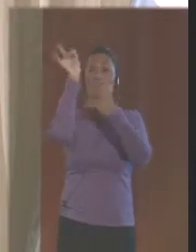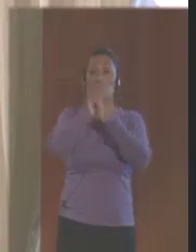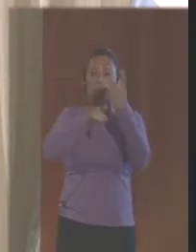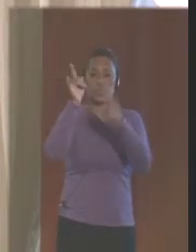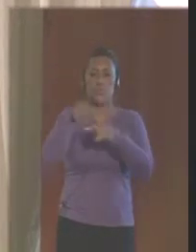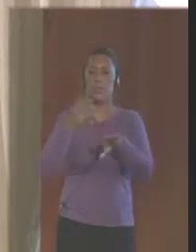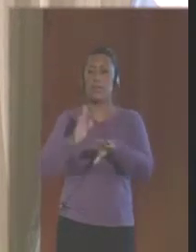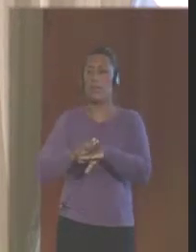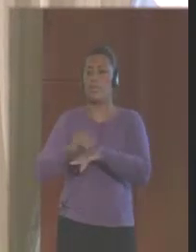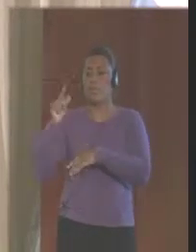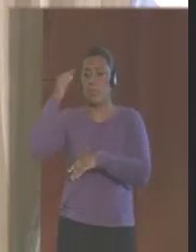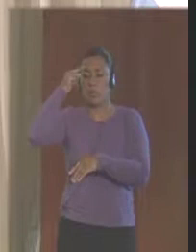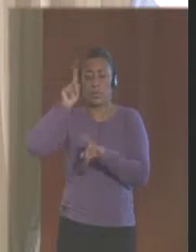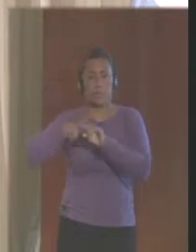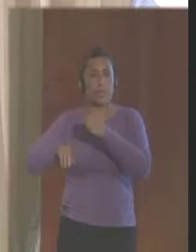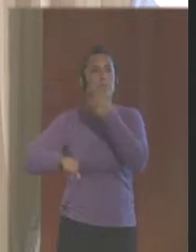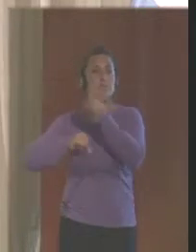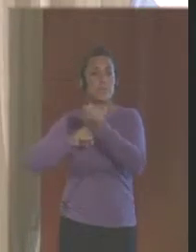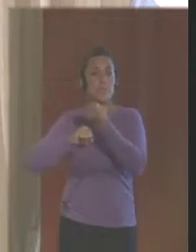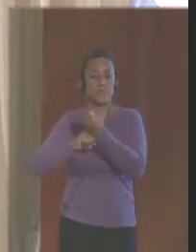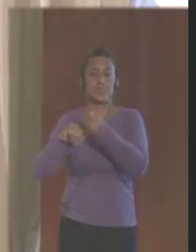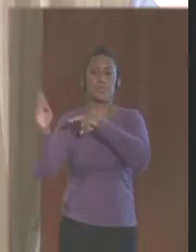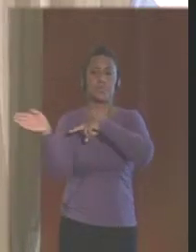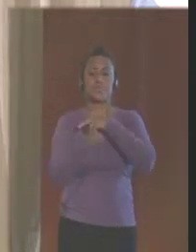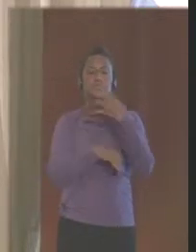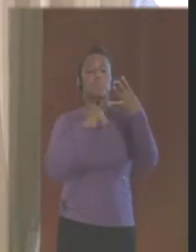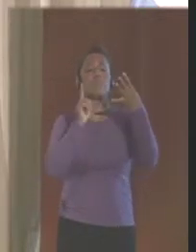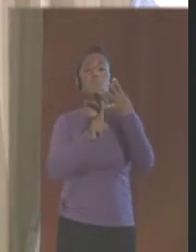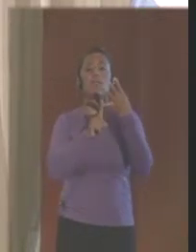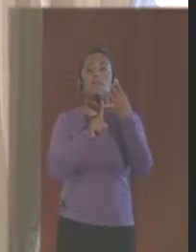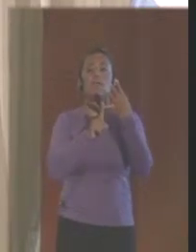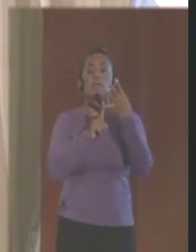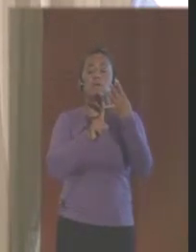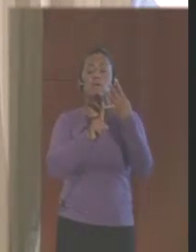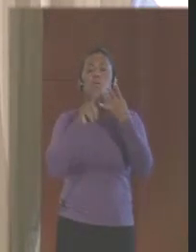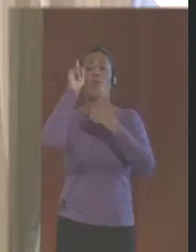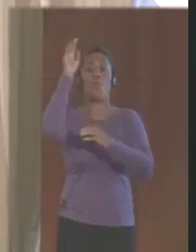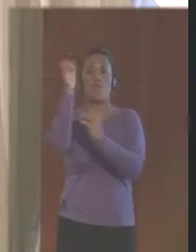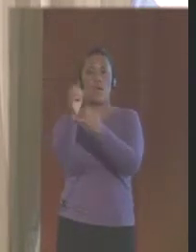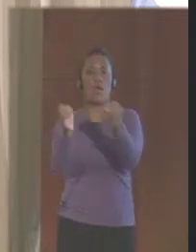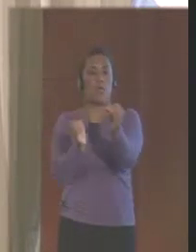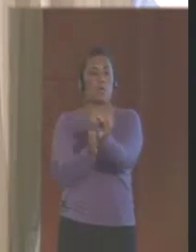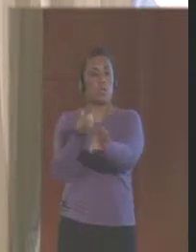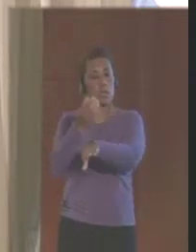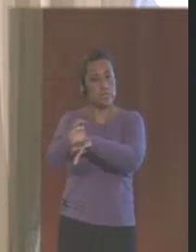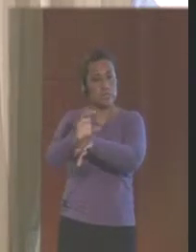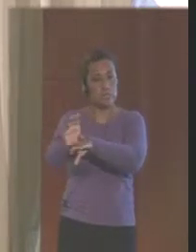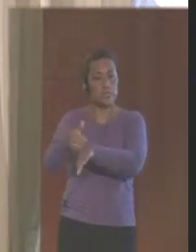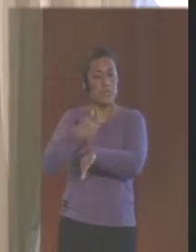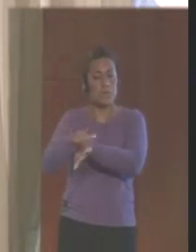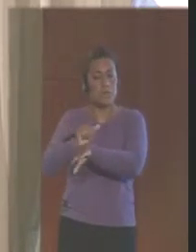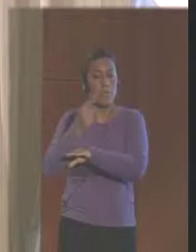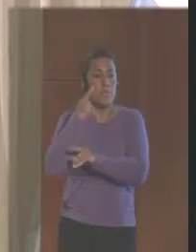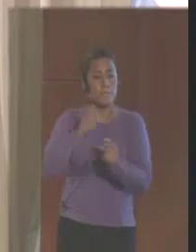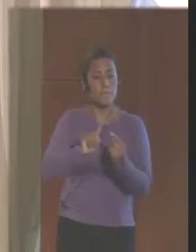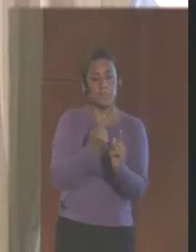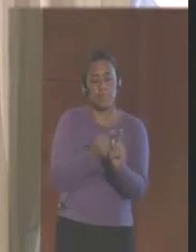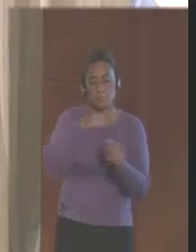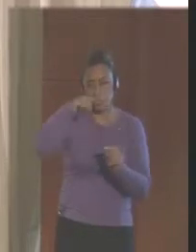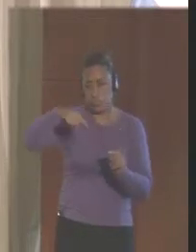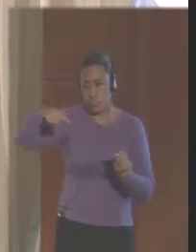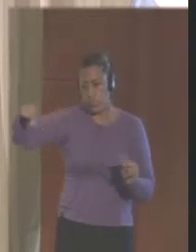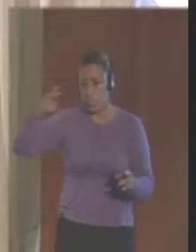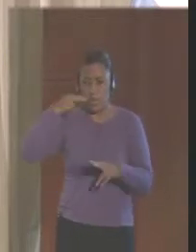of a consultancy firm to conduct vulnerability risk assessment in order to increase our